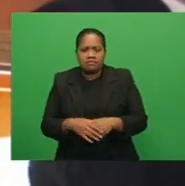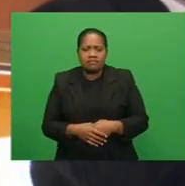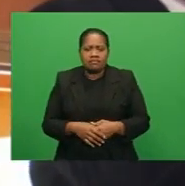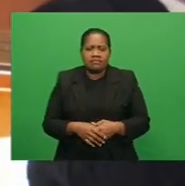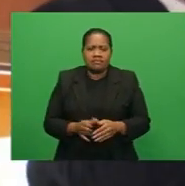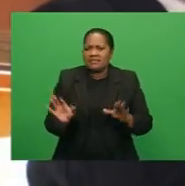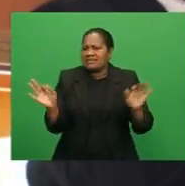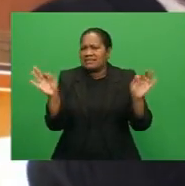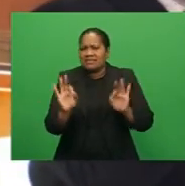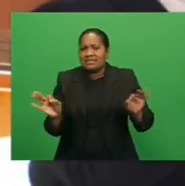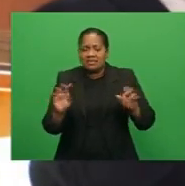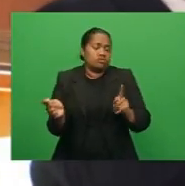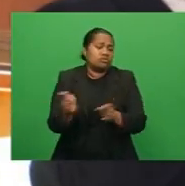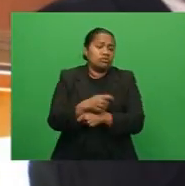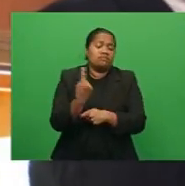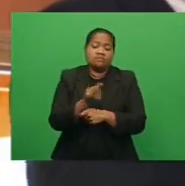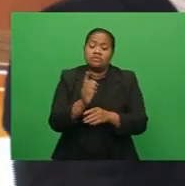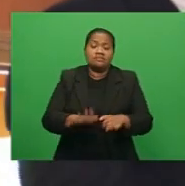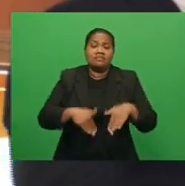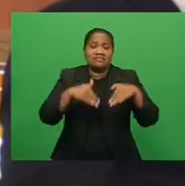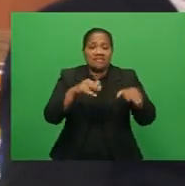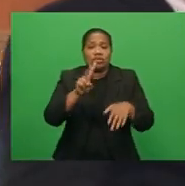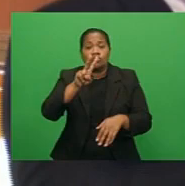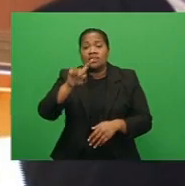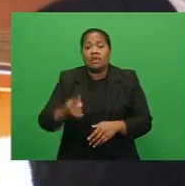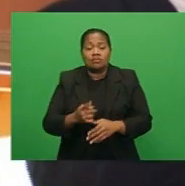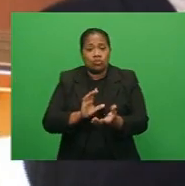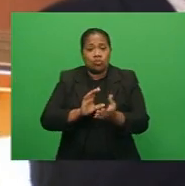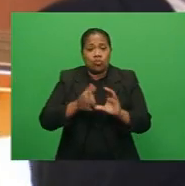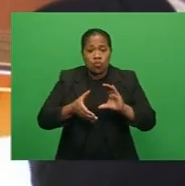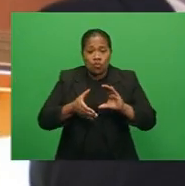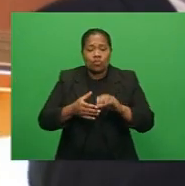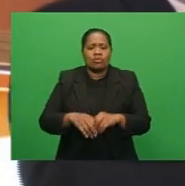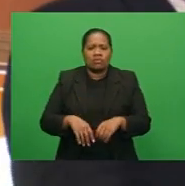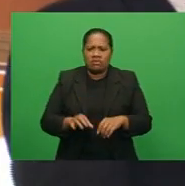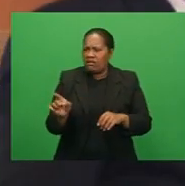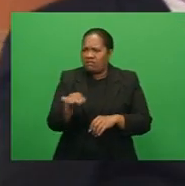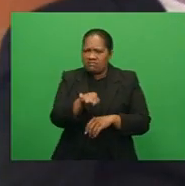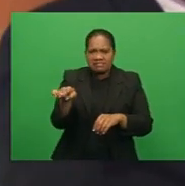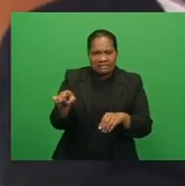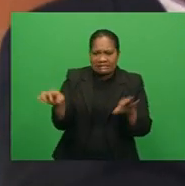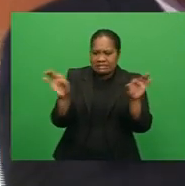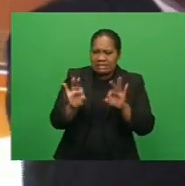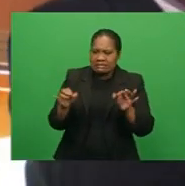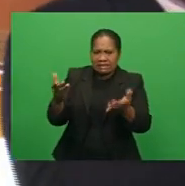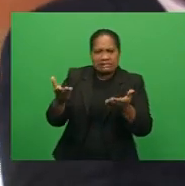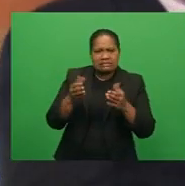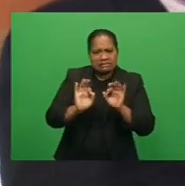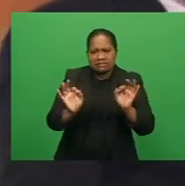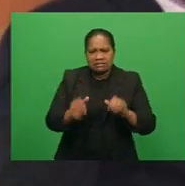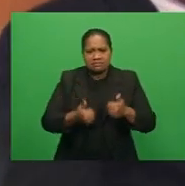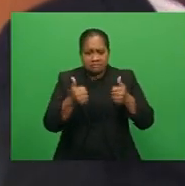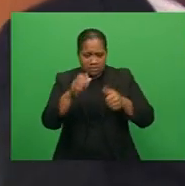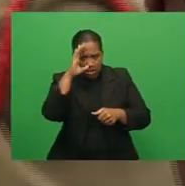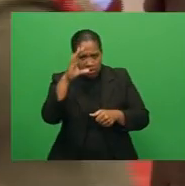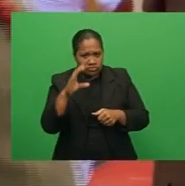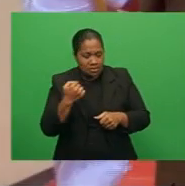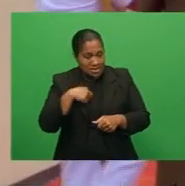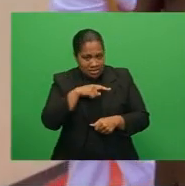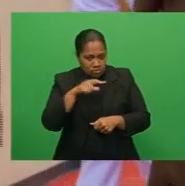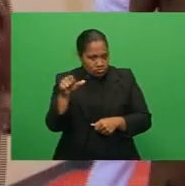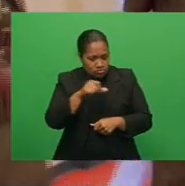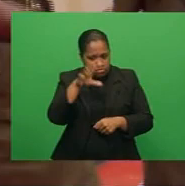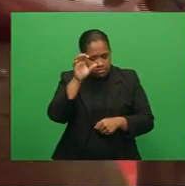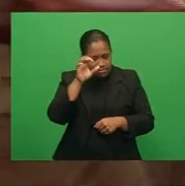Nothing has changed for those who participated in the 2000 coup. They have brought nothing good to the country. We should not forget that. The